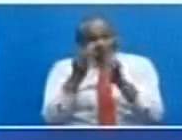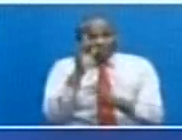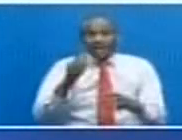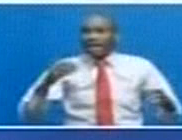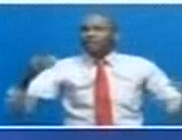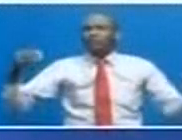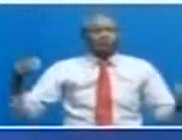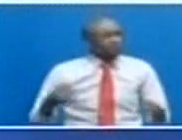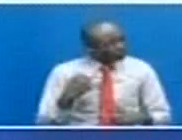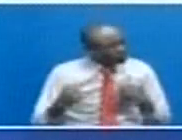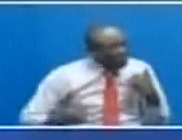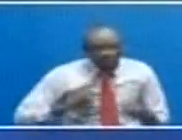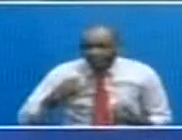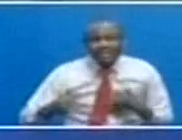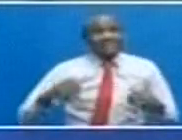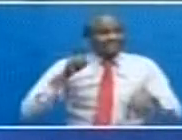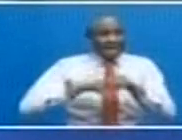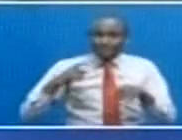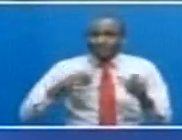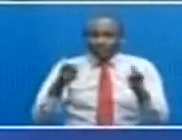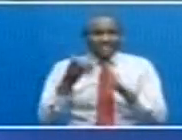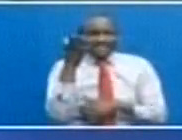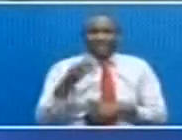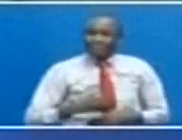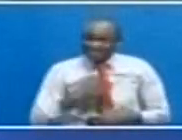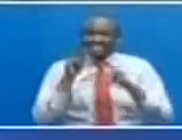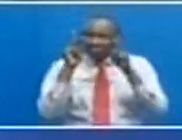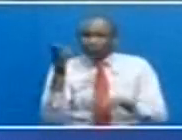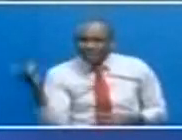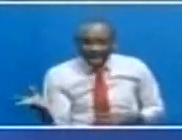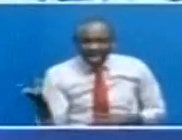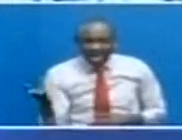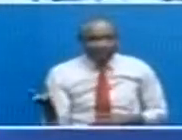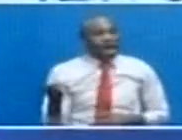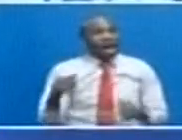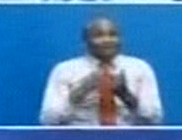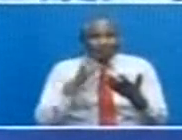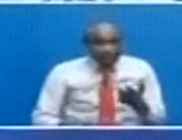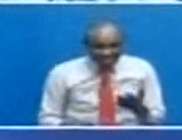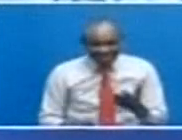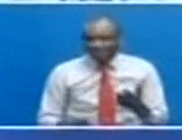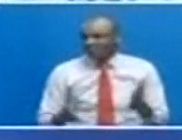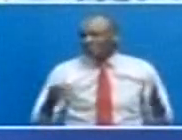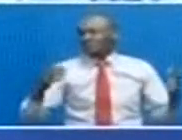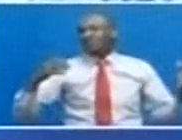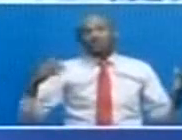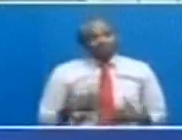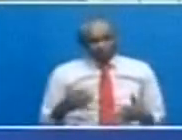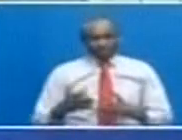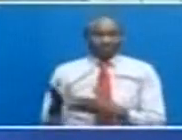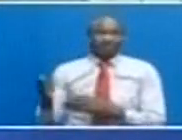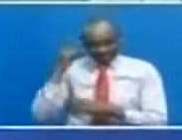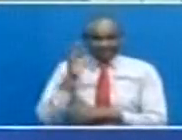could not hide the joy when journalists visited his home in Kisumu. Well, here's what he and his parents had to